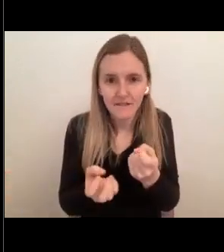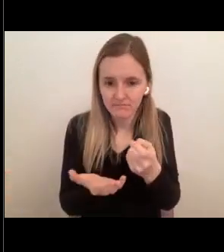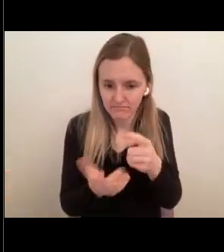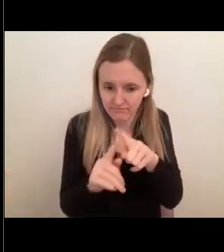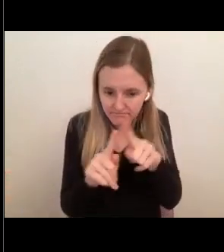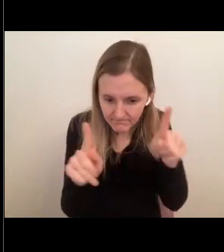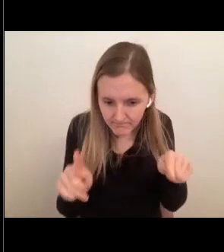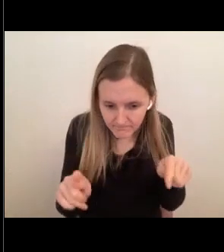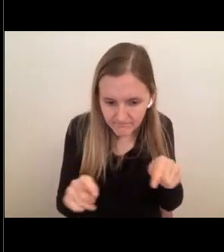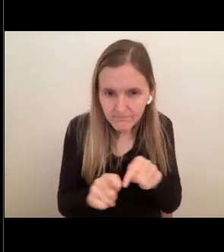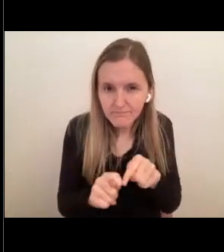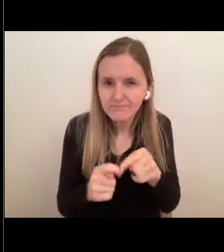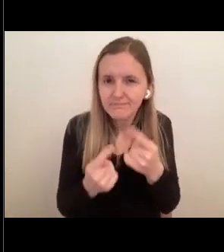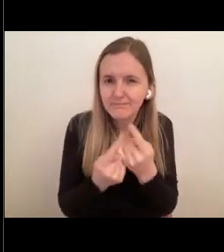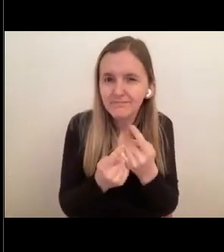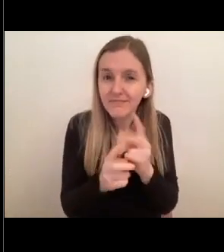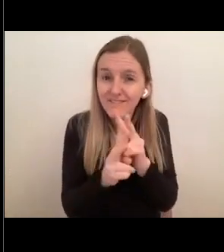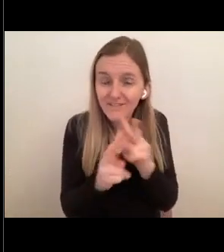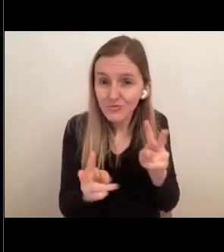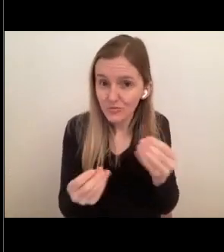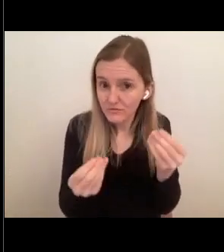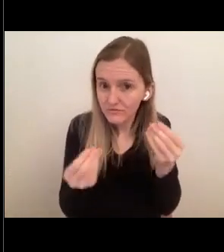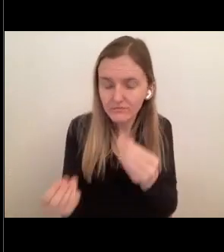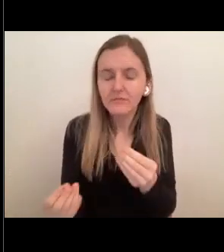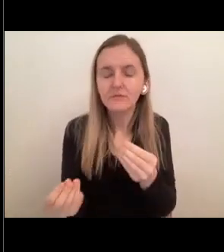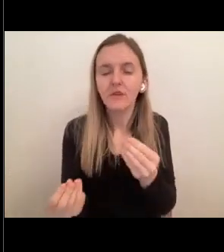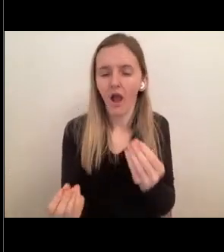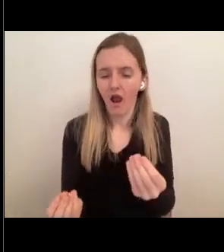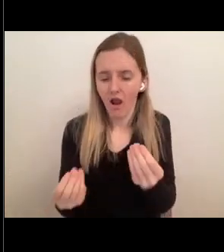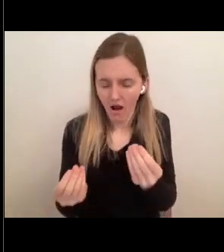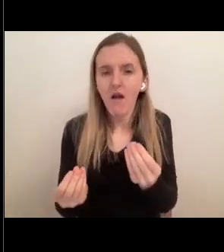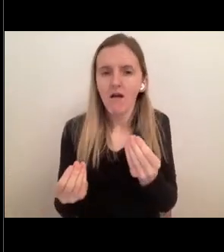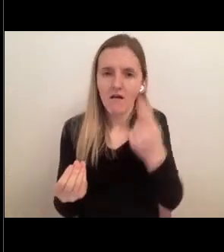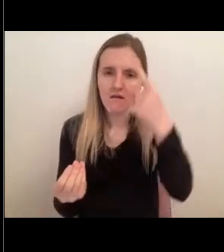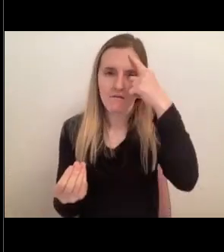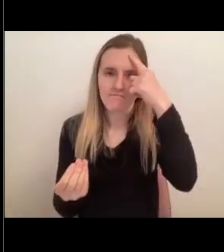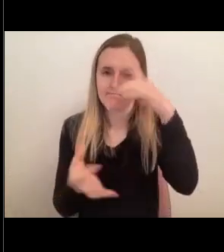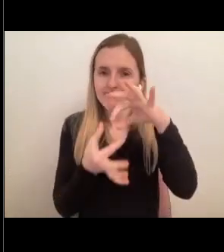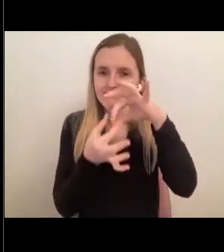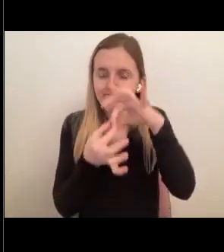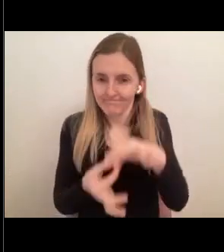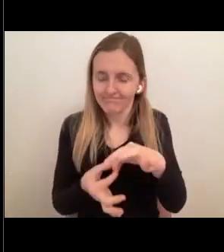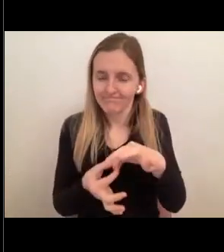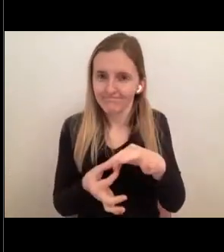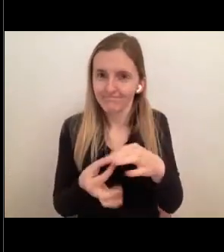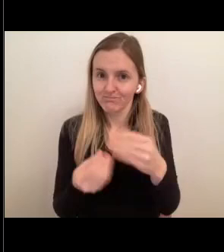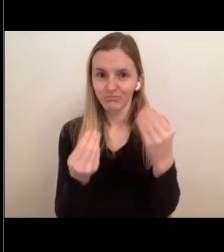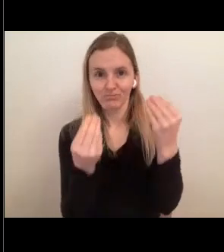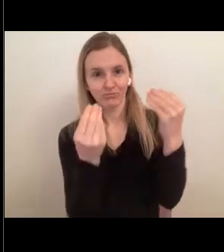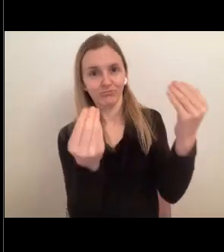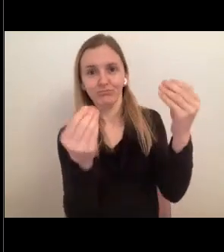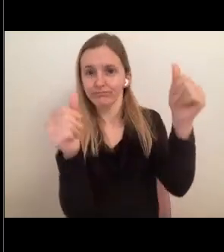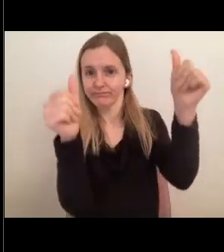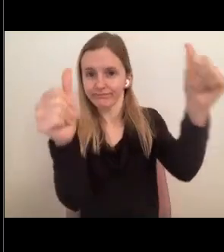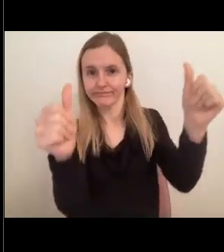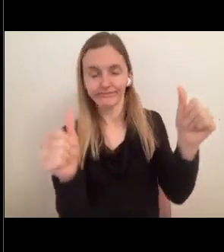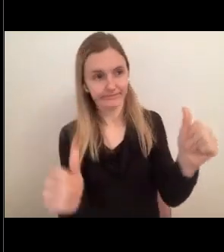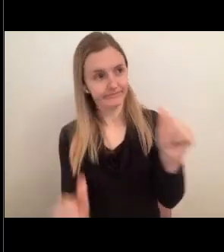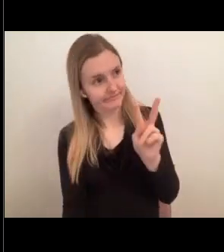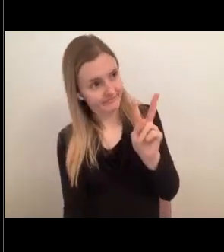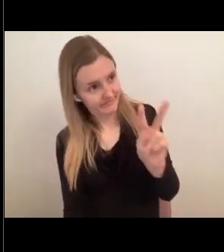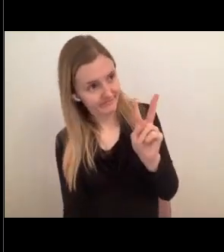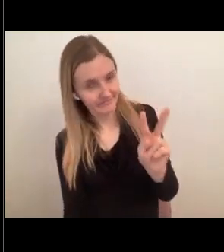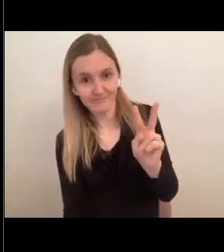person can understand and relate to, it just means that it's up there, they can see it. We're reminding them that